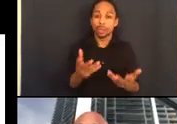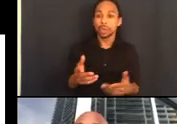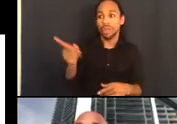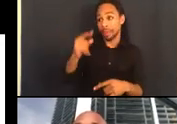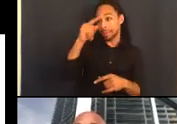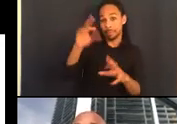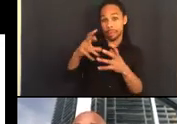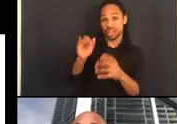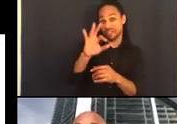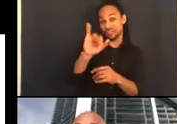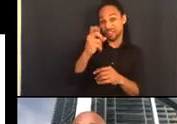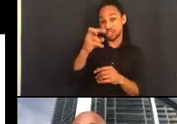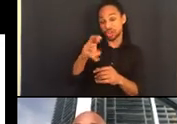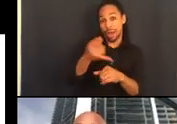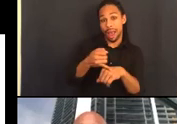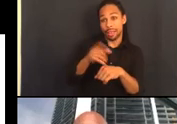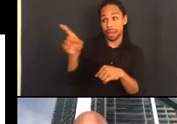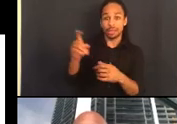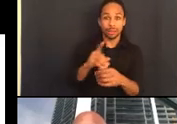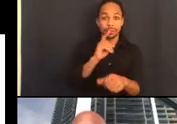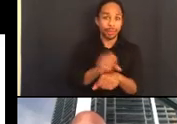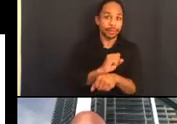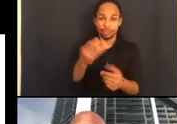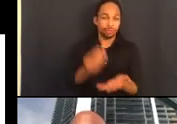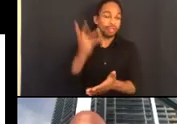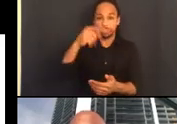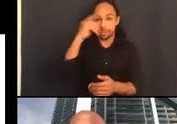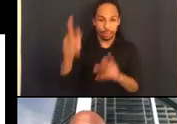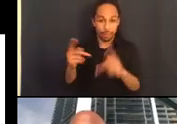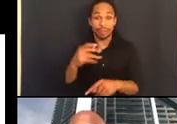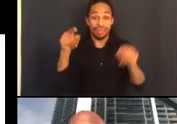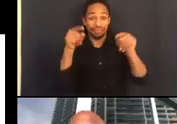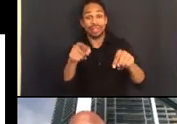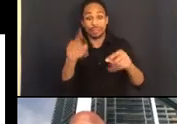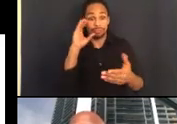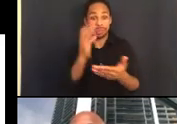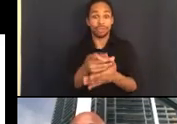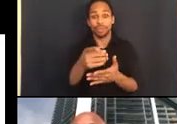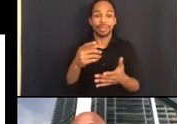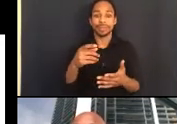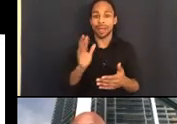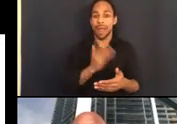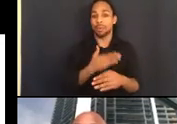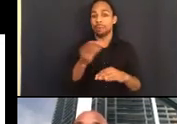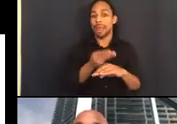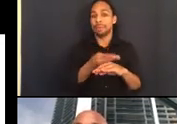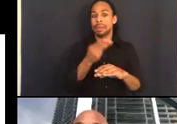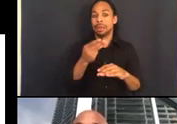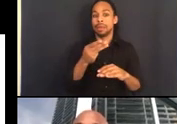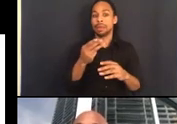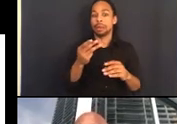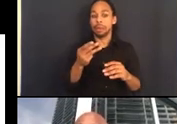Winfrey. And here you see the population at Metro West Detention Center here in Miami. And at